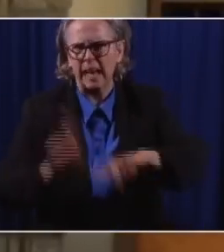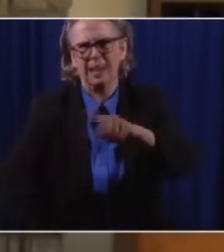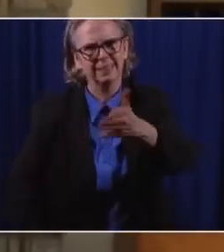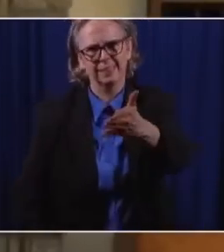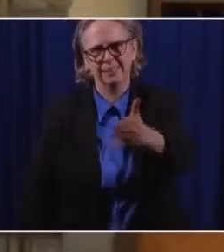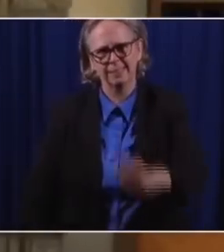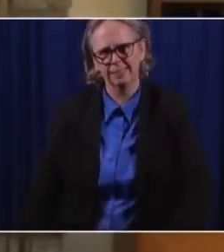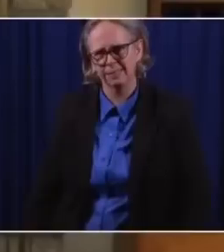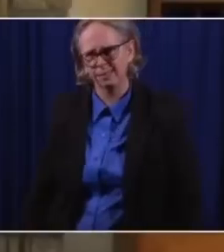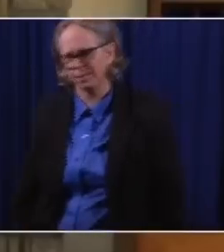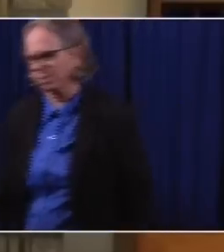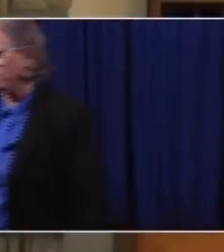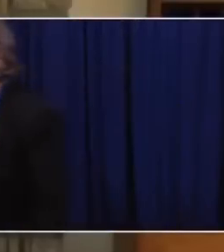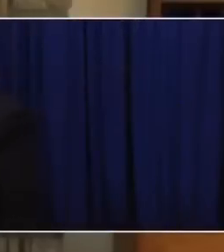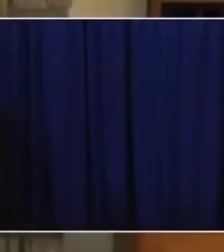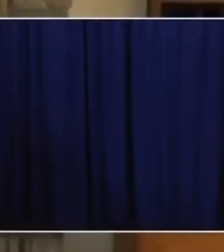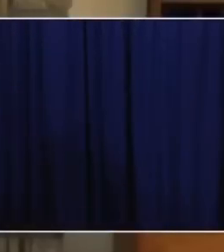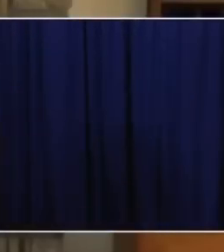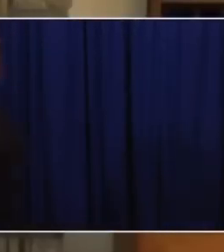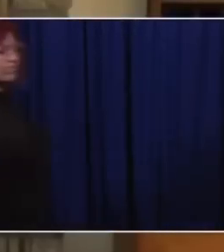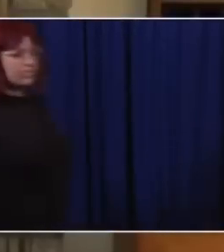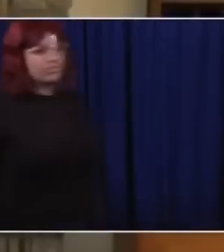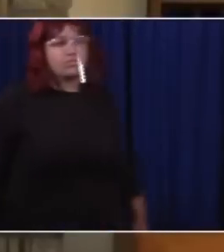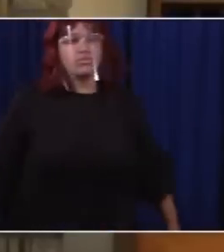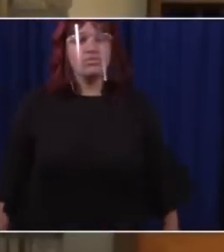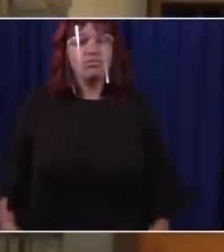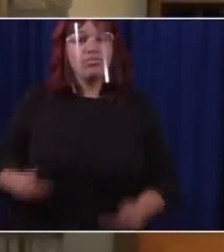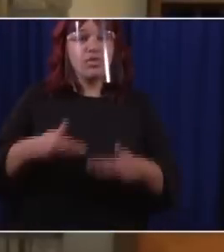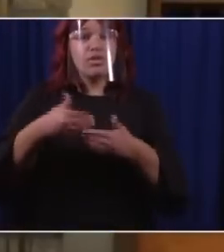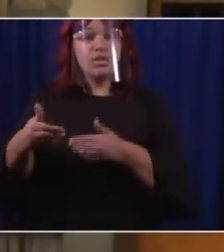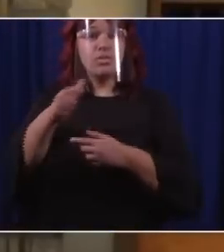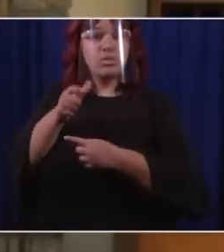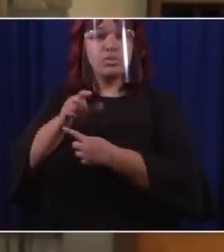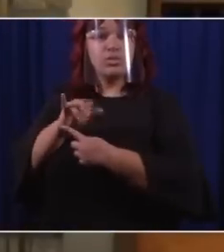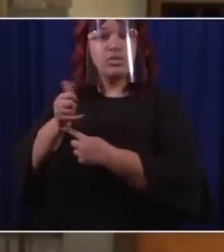Next question is from Jeff Reddick at WSYX in Columbus.